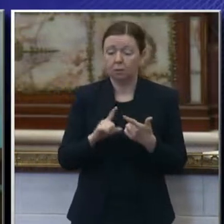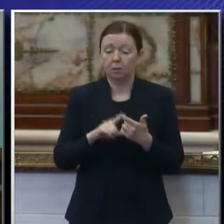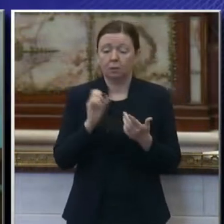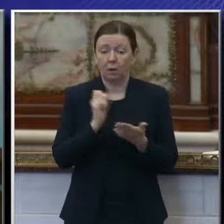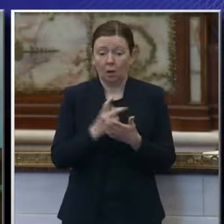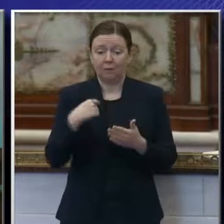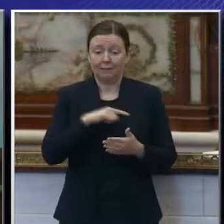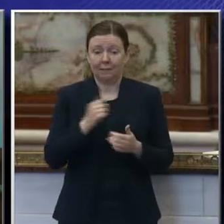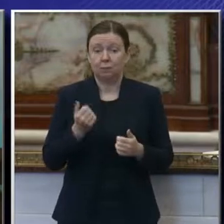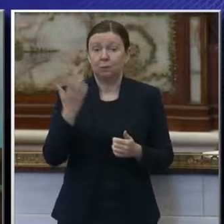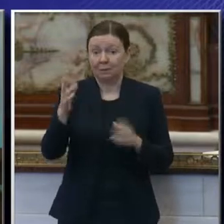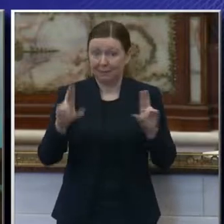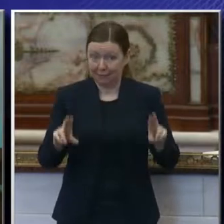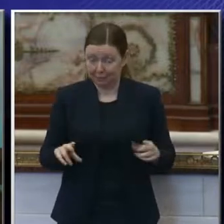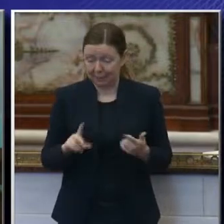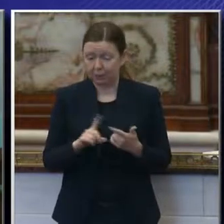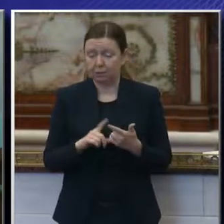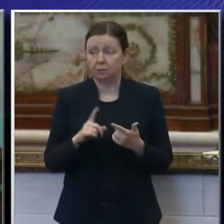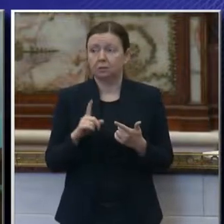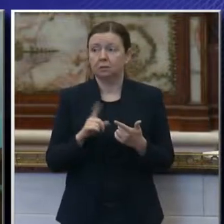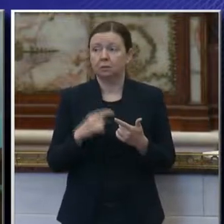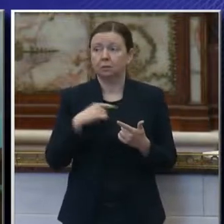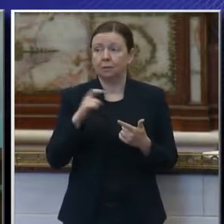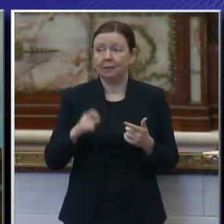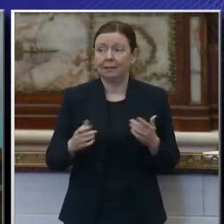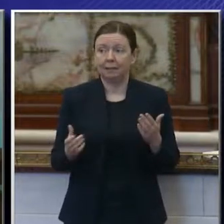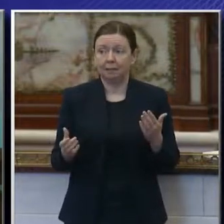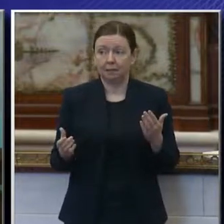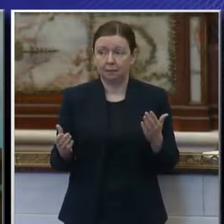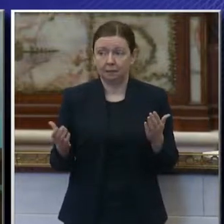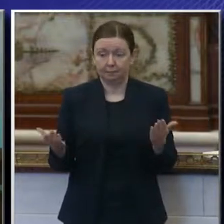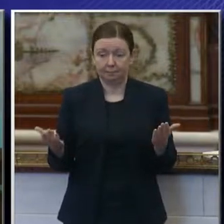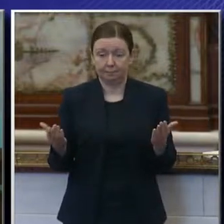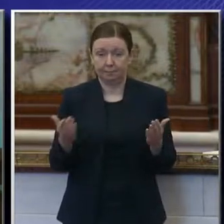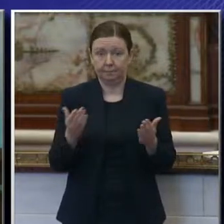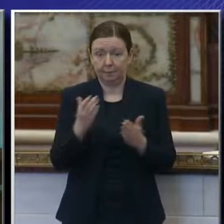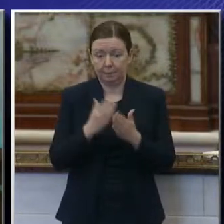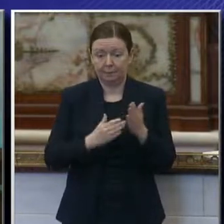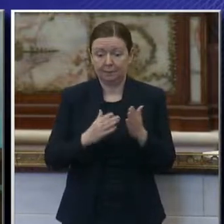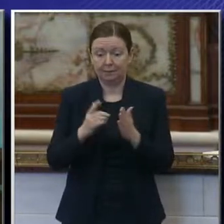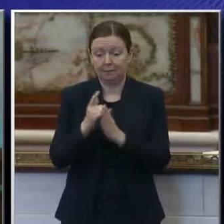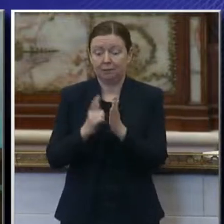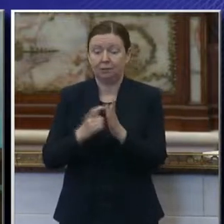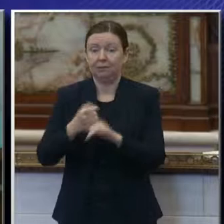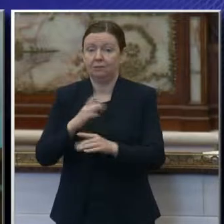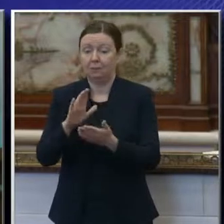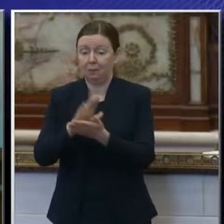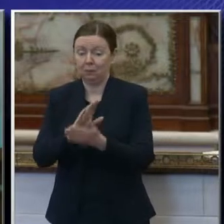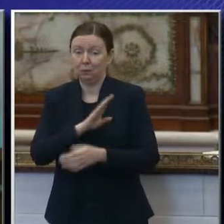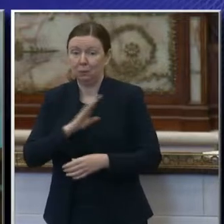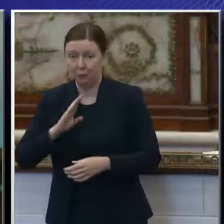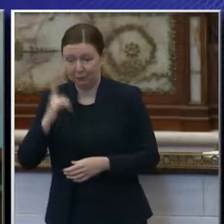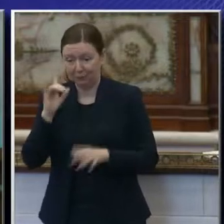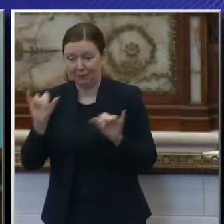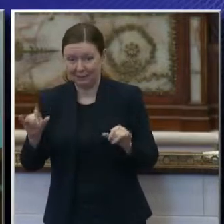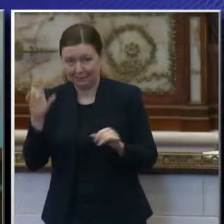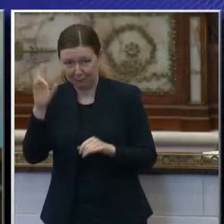authorizing us to submit the application. We need a companion piece of legislation from the school board for the same